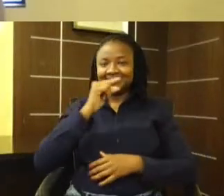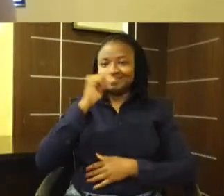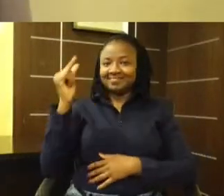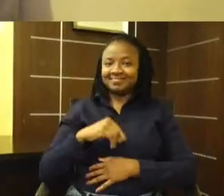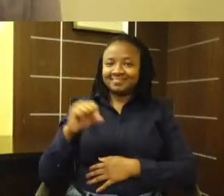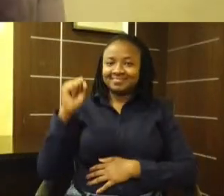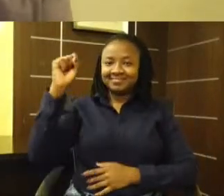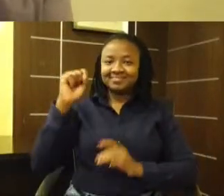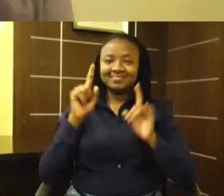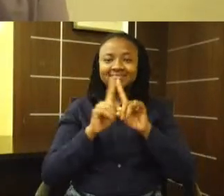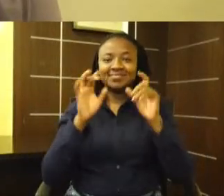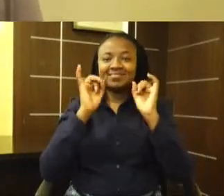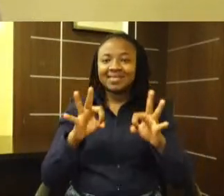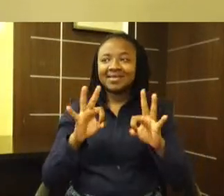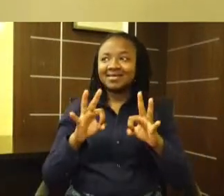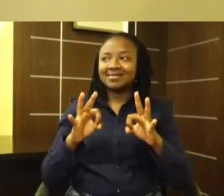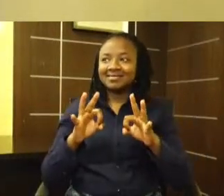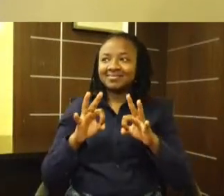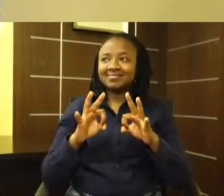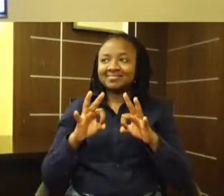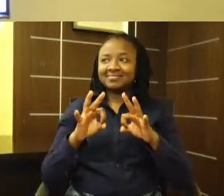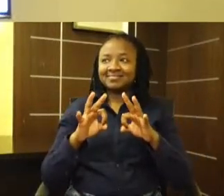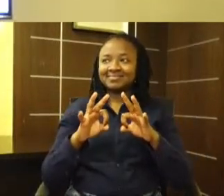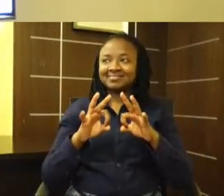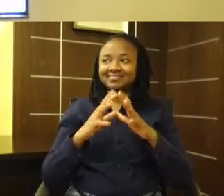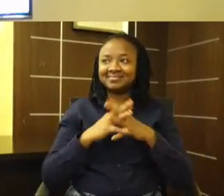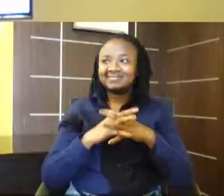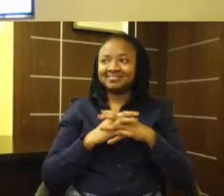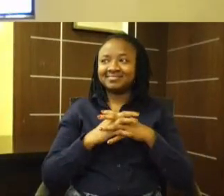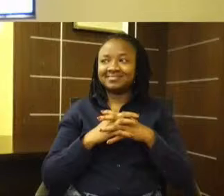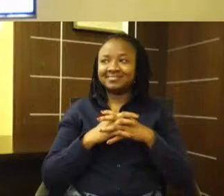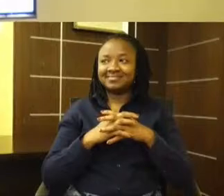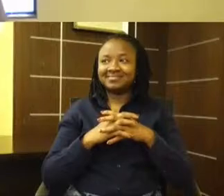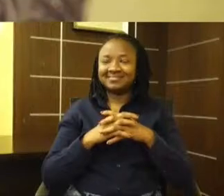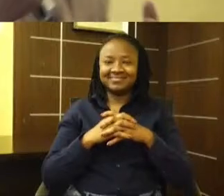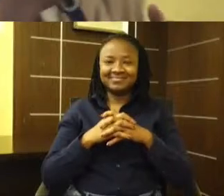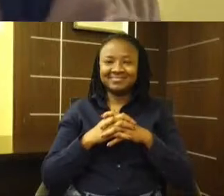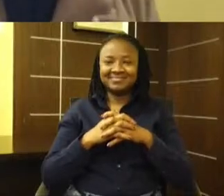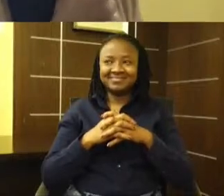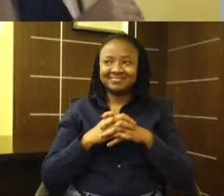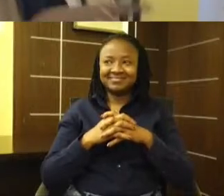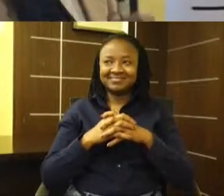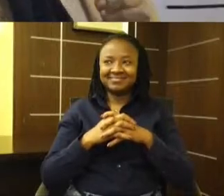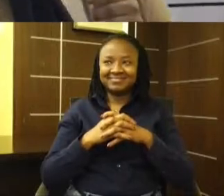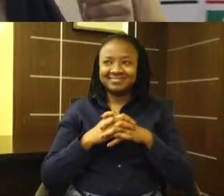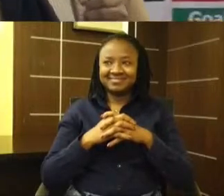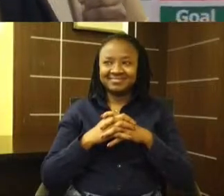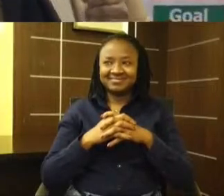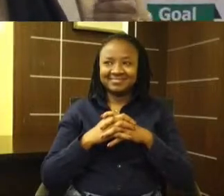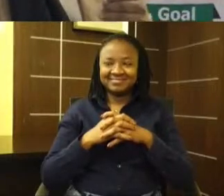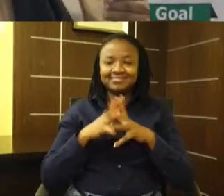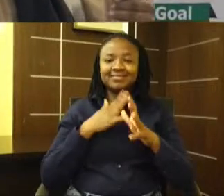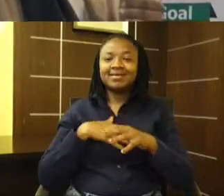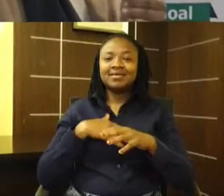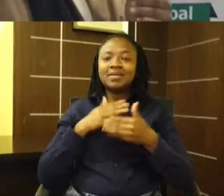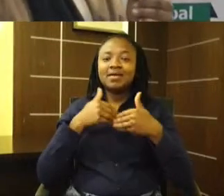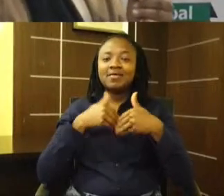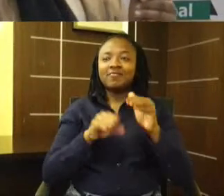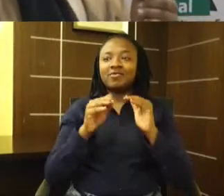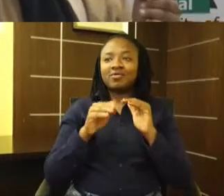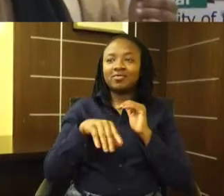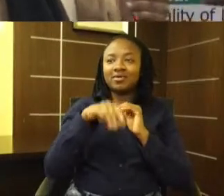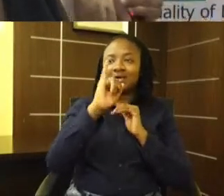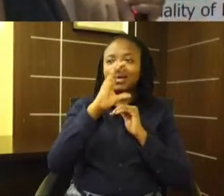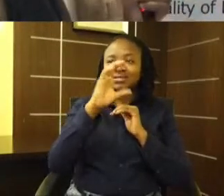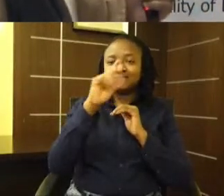Kama ni masani na haribu. Mungu ni mwema. Please follow ICPD Youth Coalition on